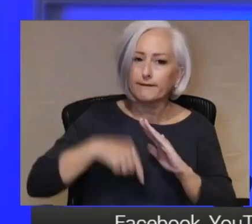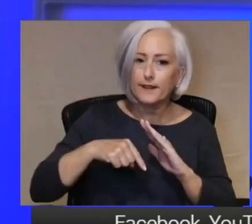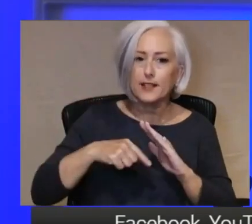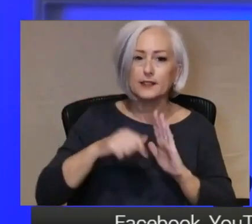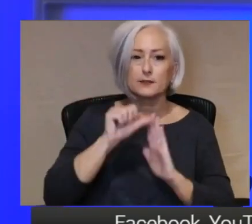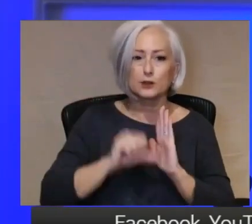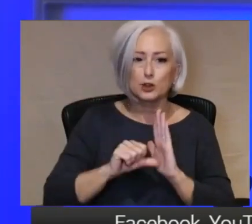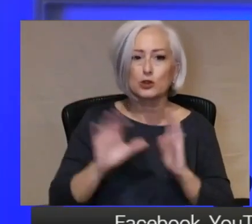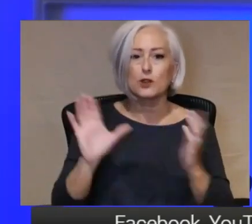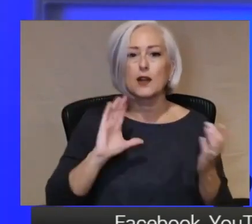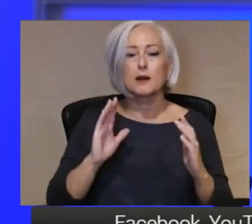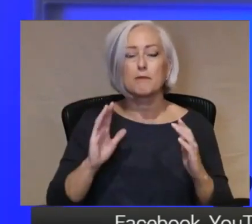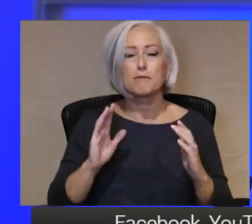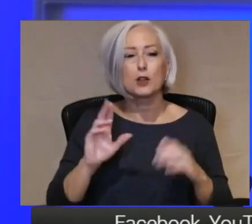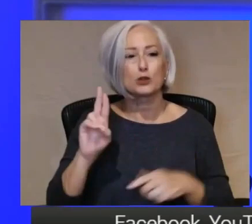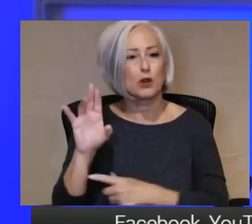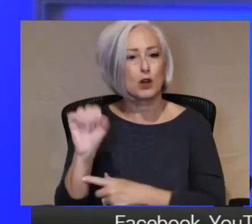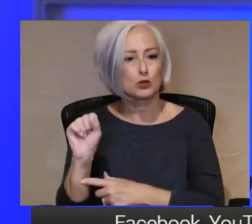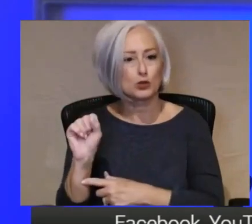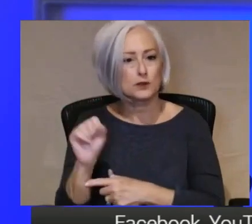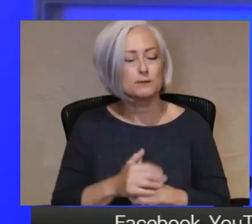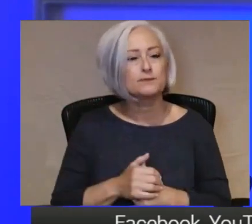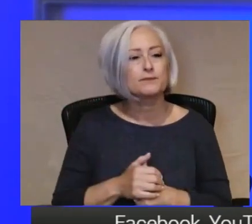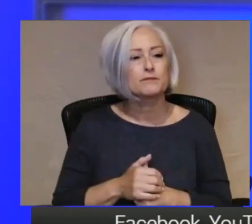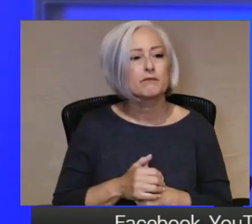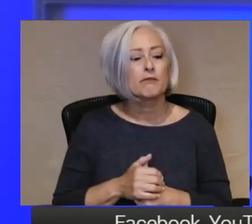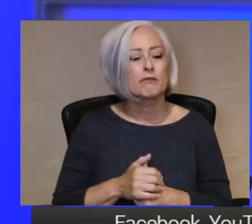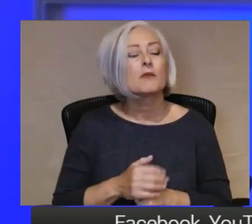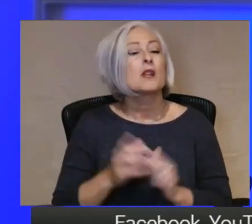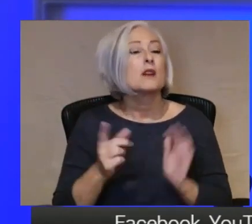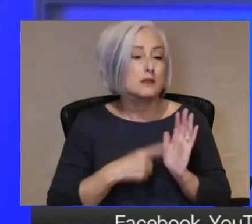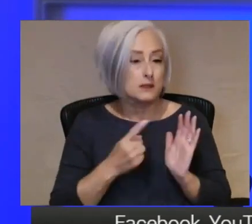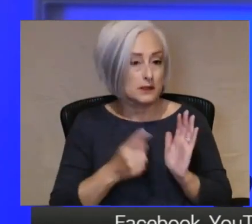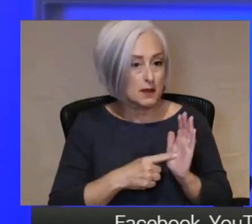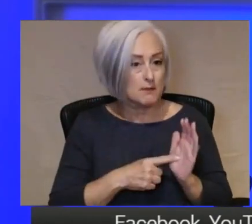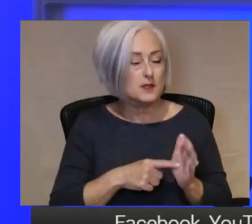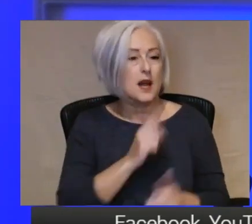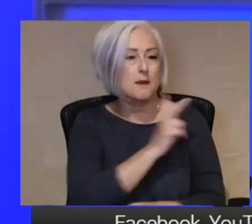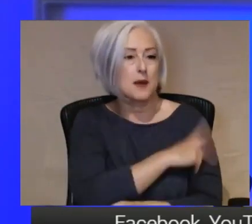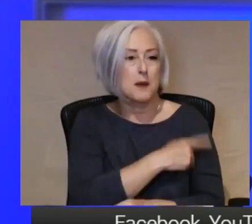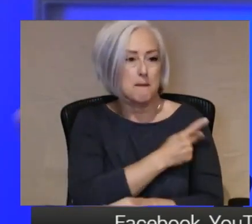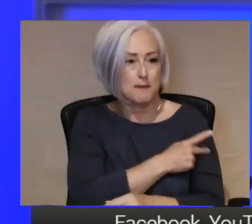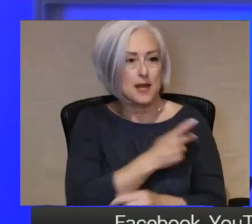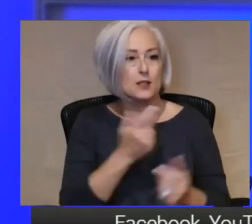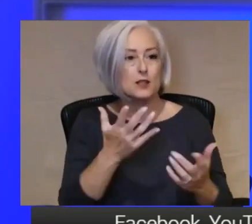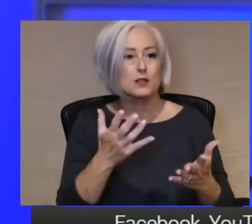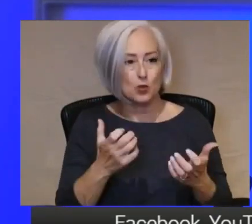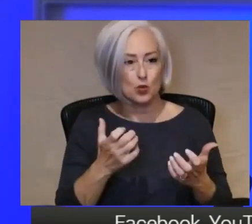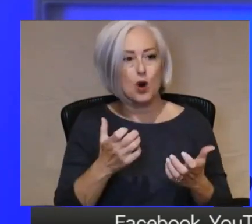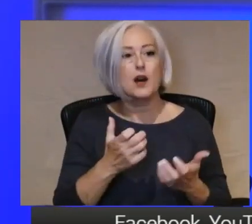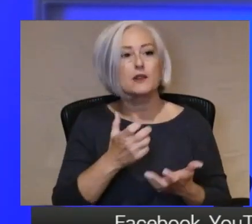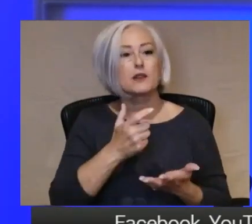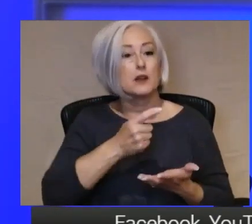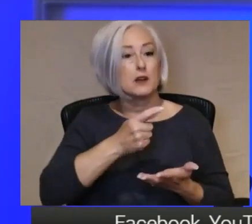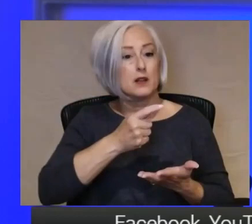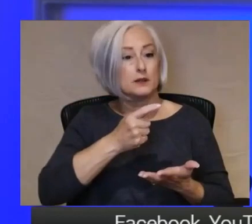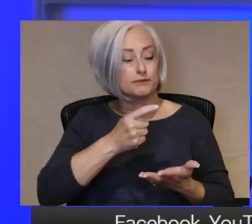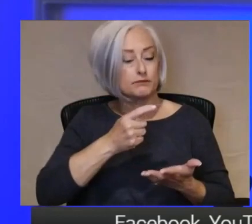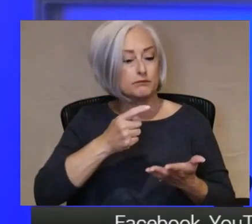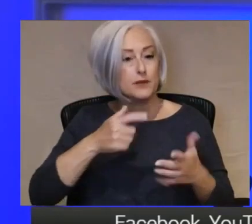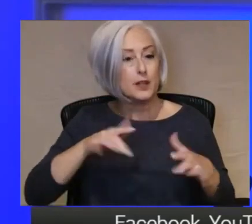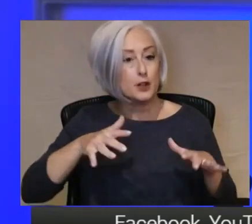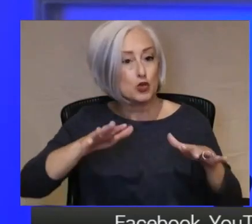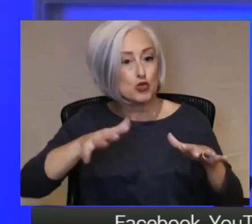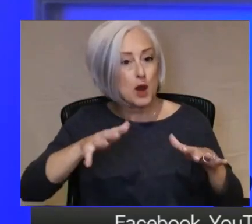sometimes a patient is very interested in having tremor treated up front on both the right hand and the left hand. Mm-hmm.